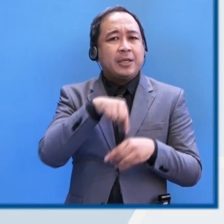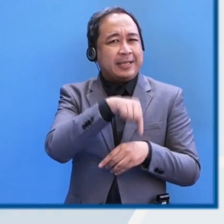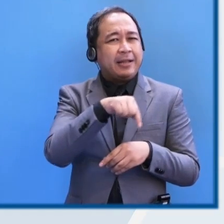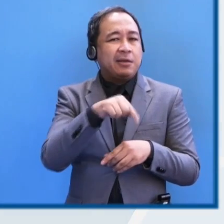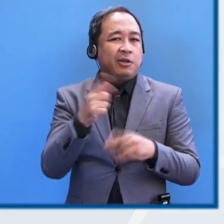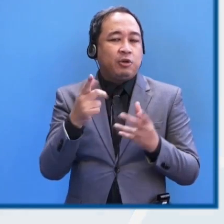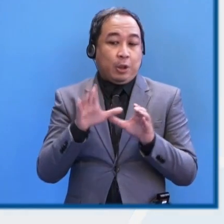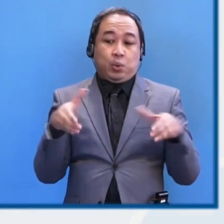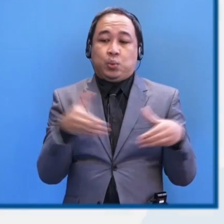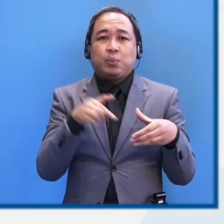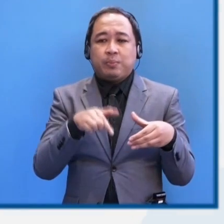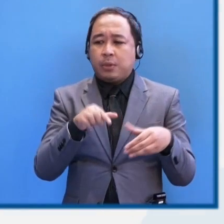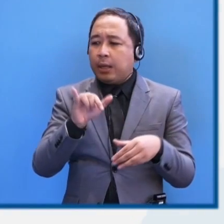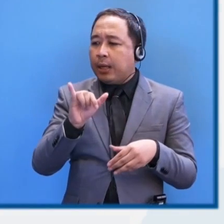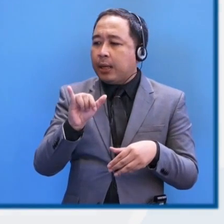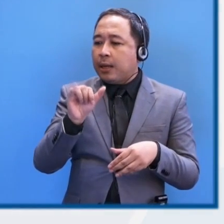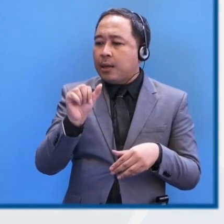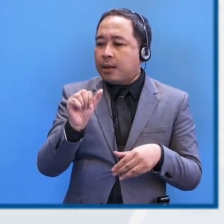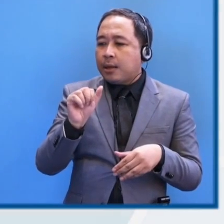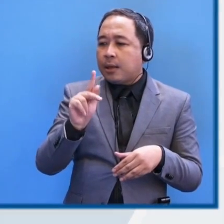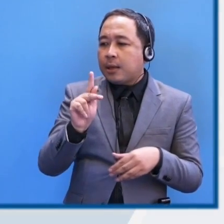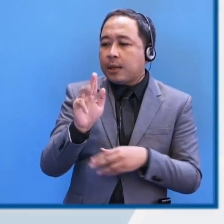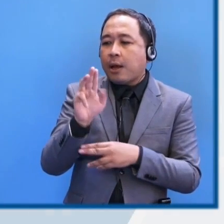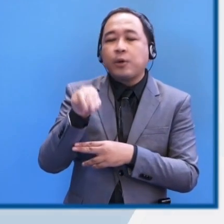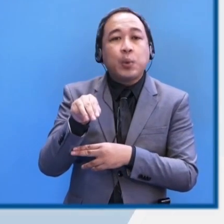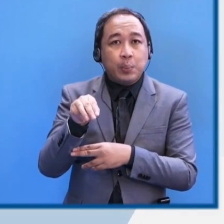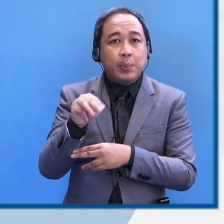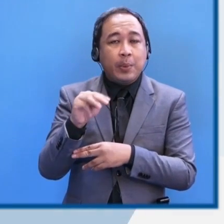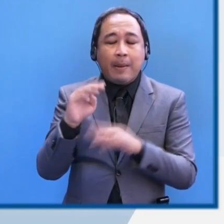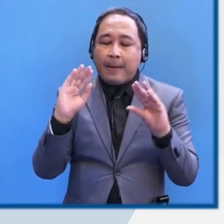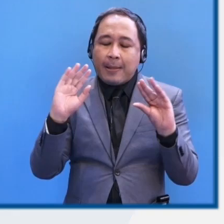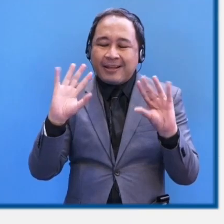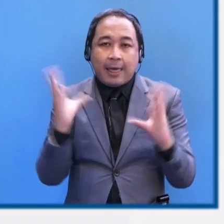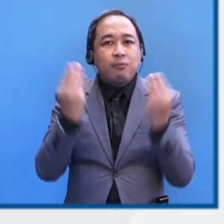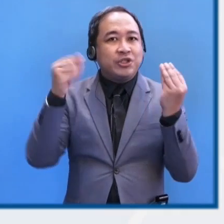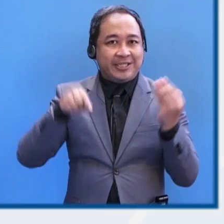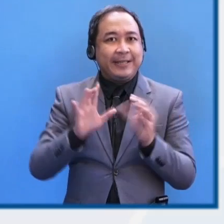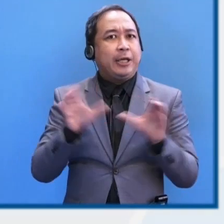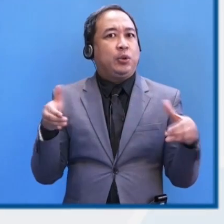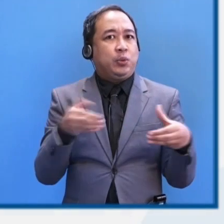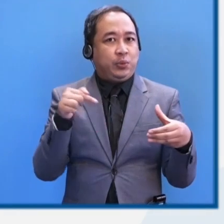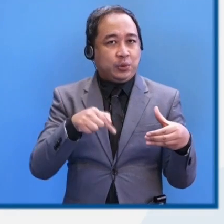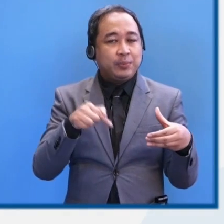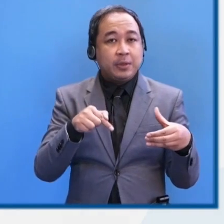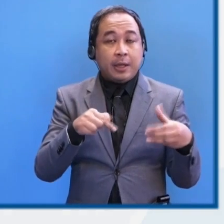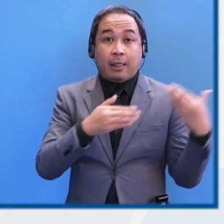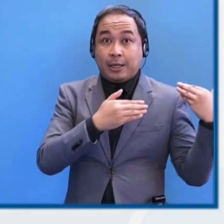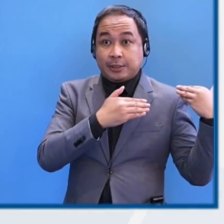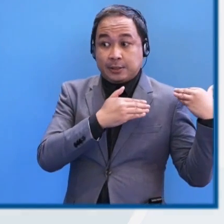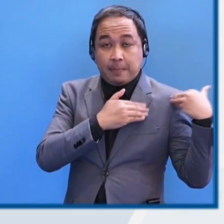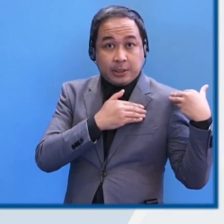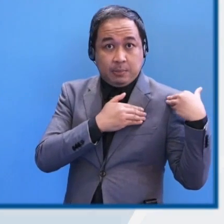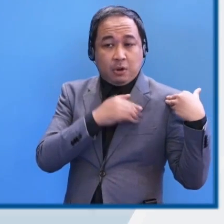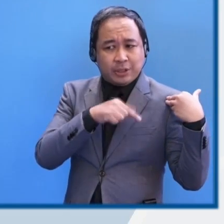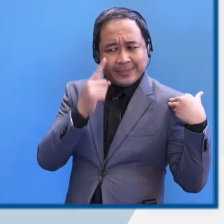Unit, which actually did this particular convening to assess the